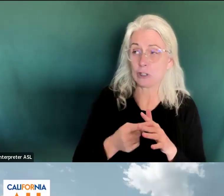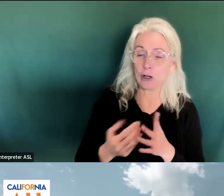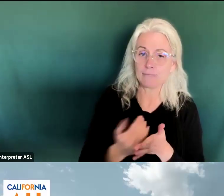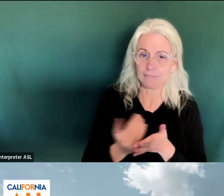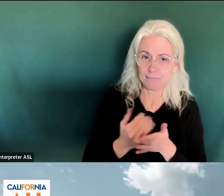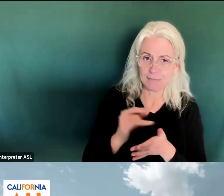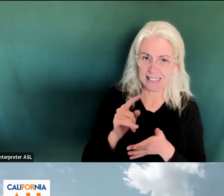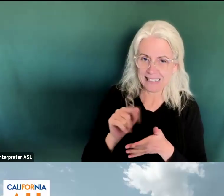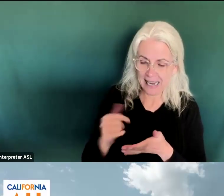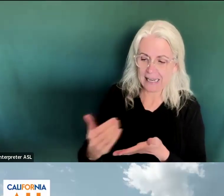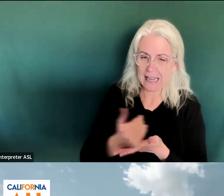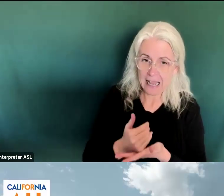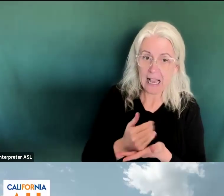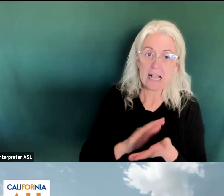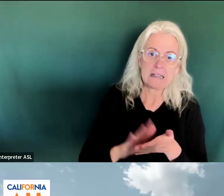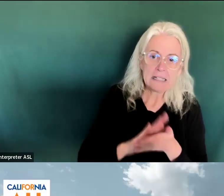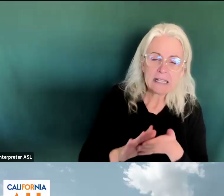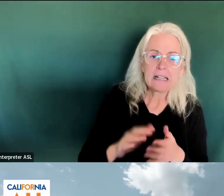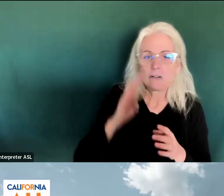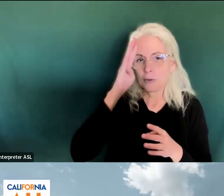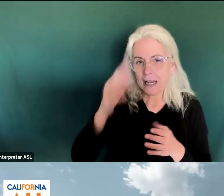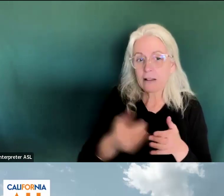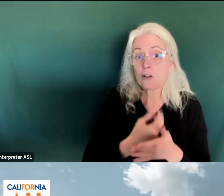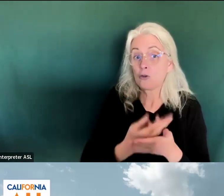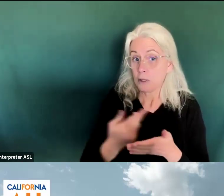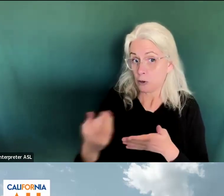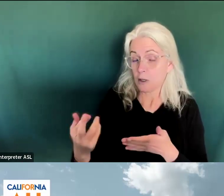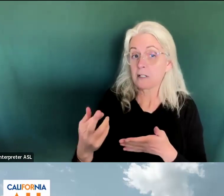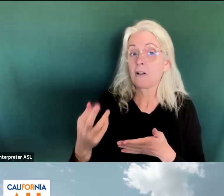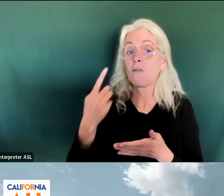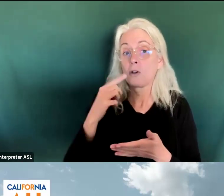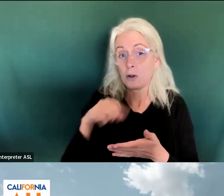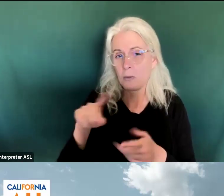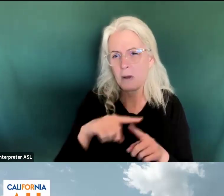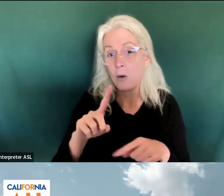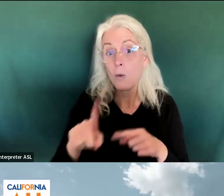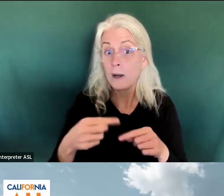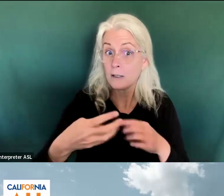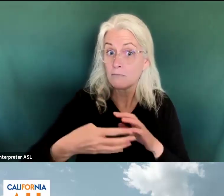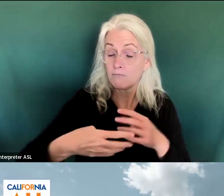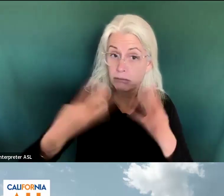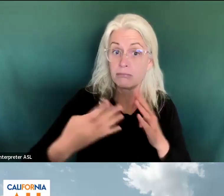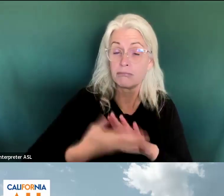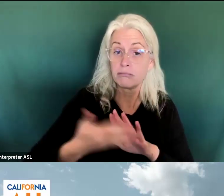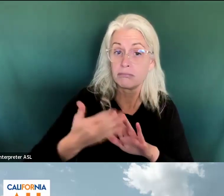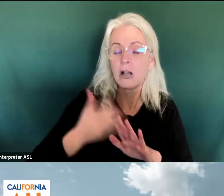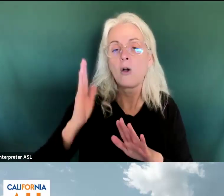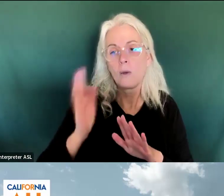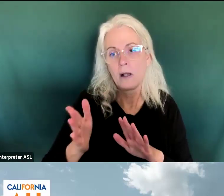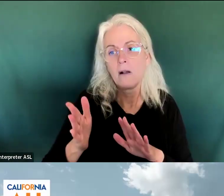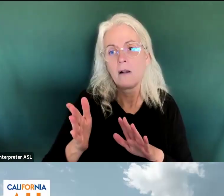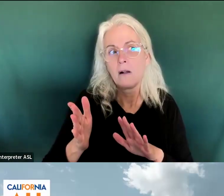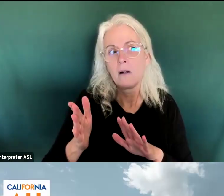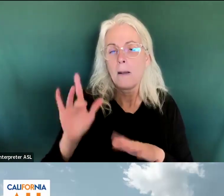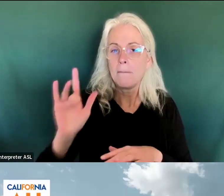to clean, create the new resource finder for you all. But once it is up and live, there will be